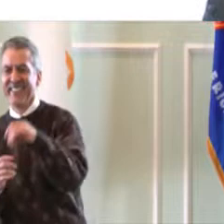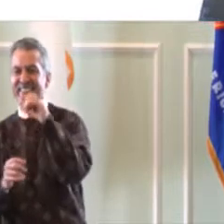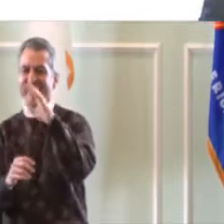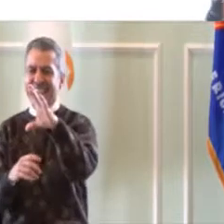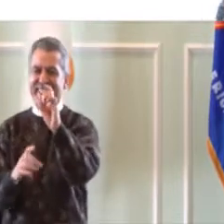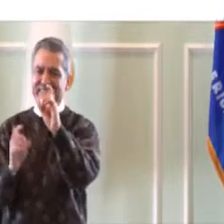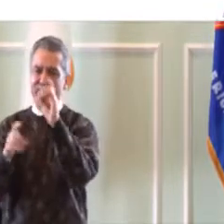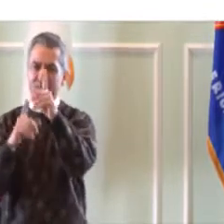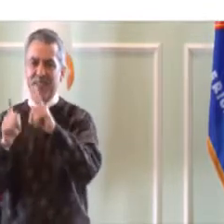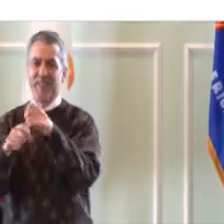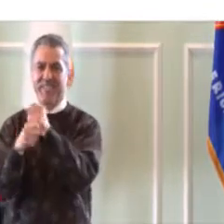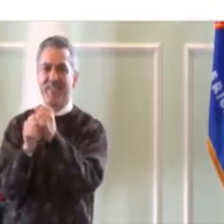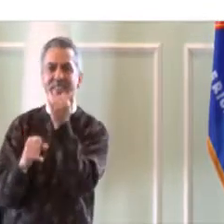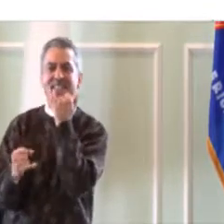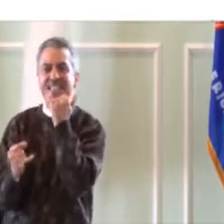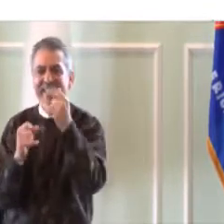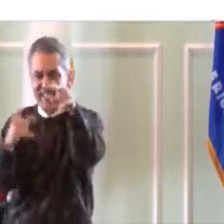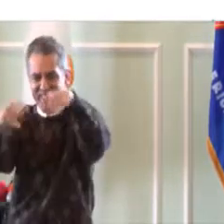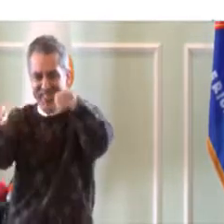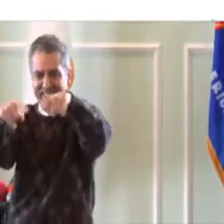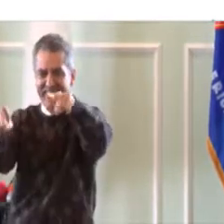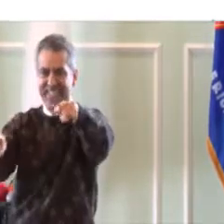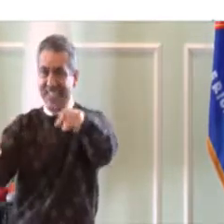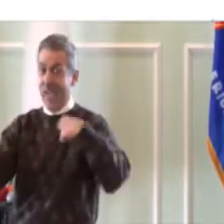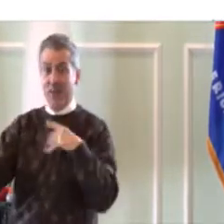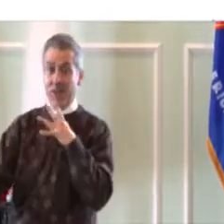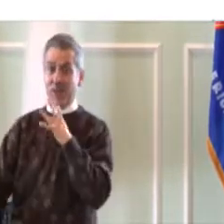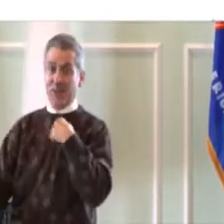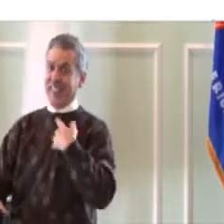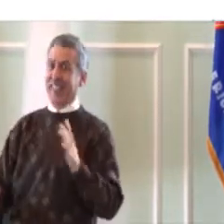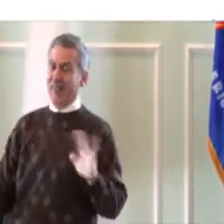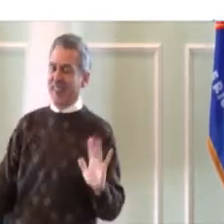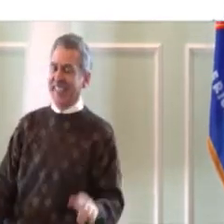How's everyone doing? Good? You happy to be here?